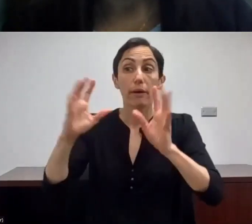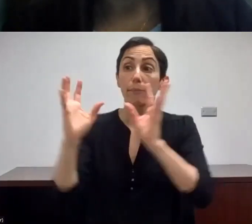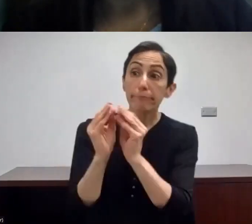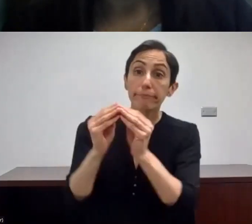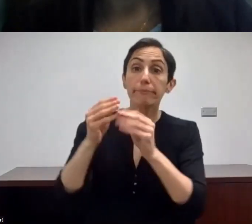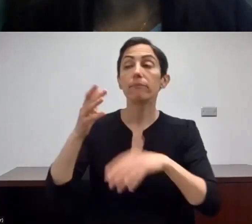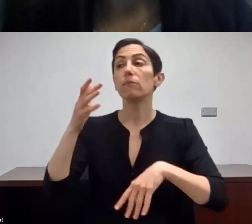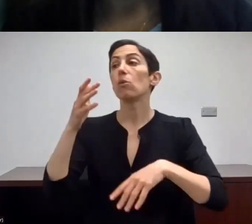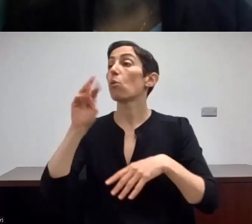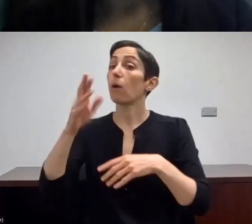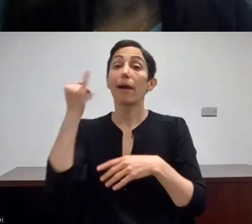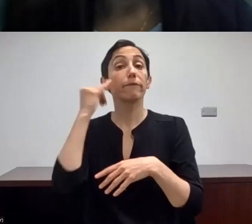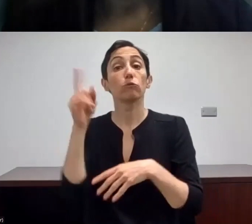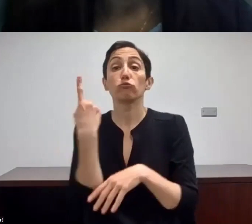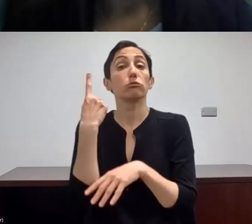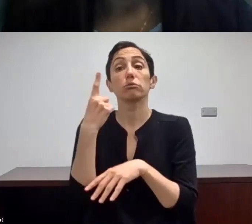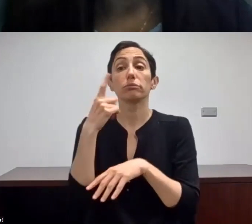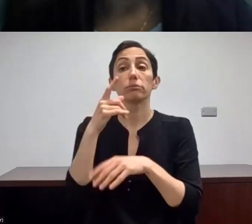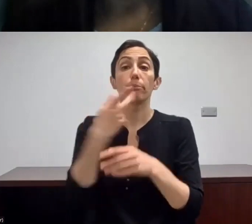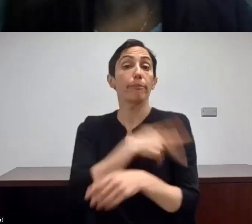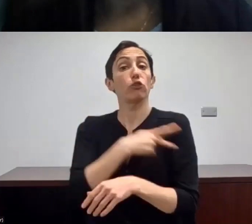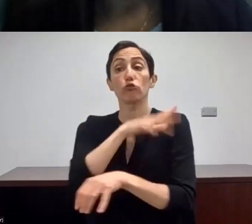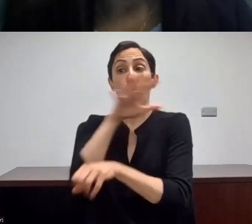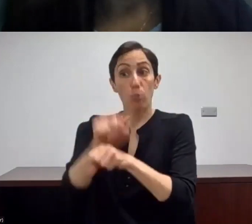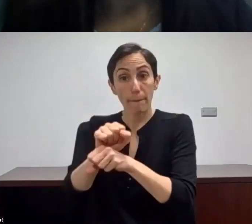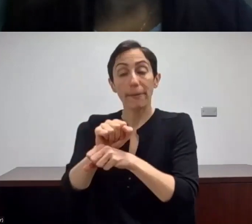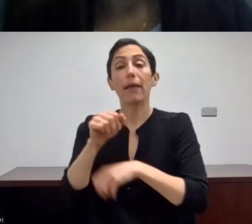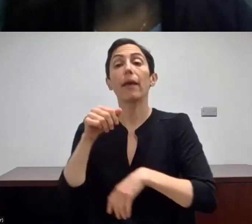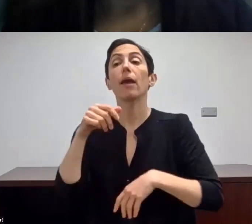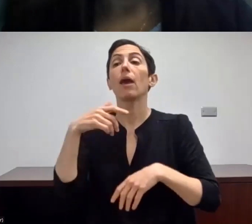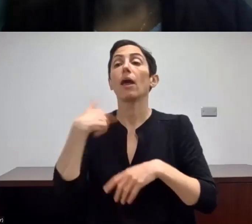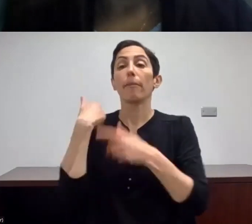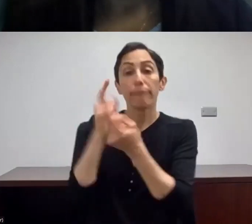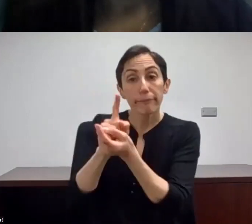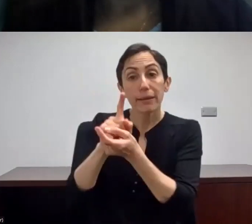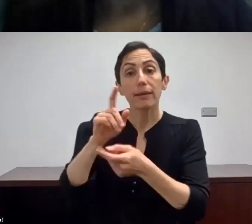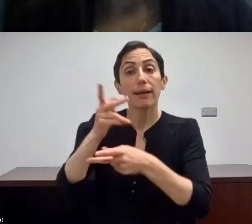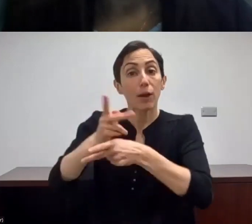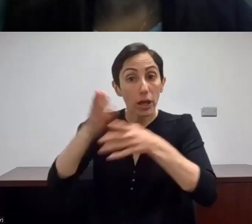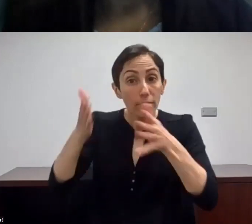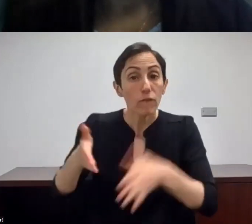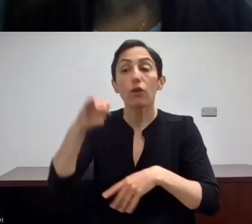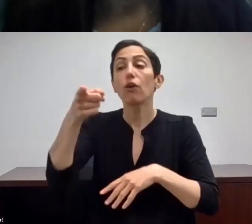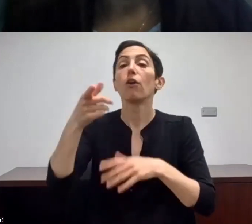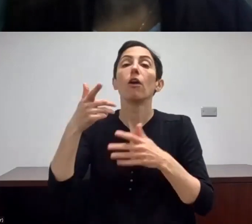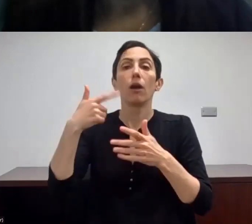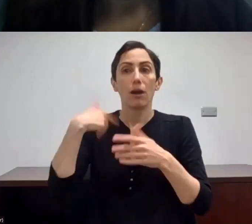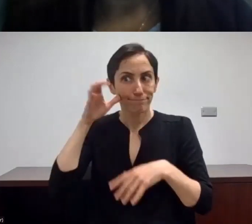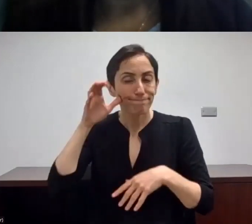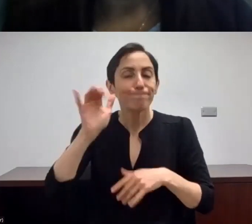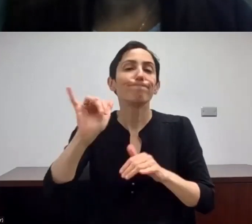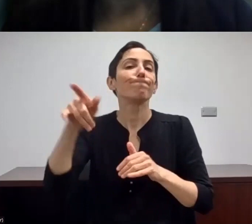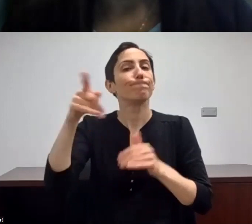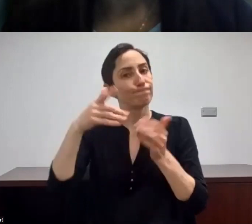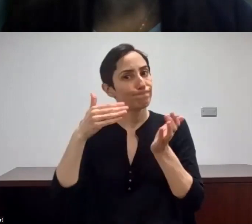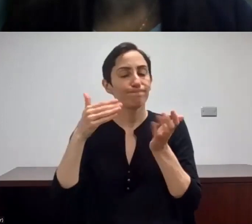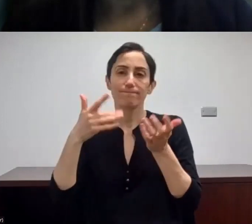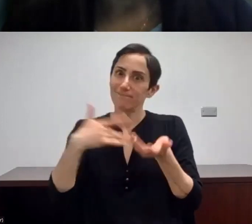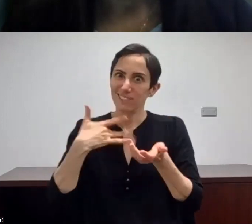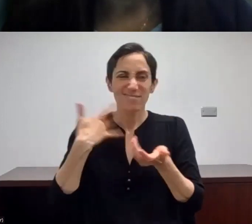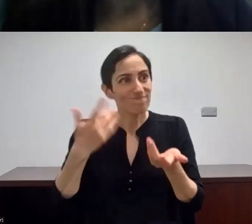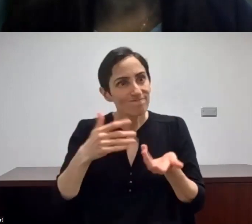cancer, the majority of caregivers are older themselves because often they're spouses and they have their own healthcare